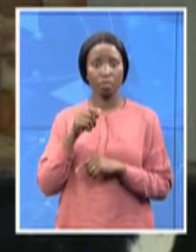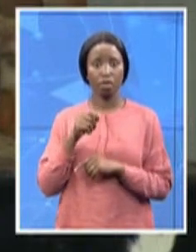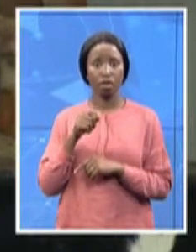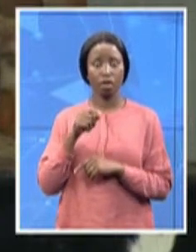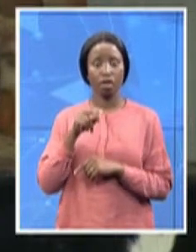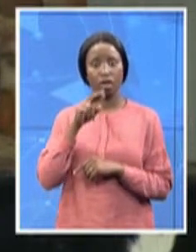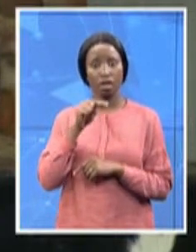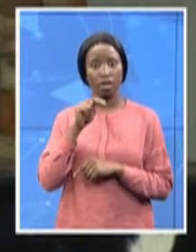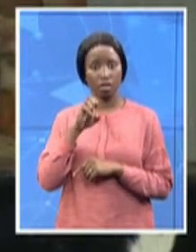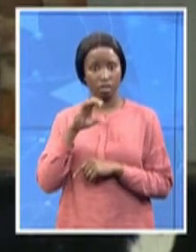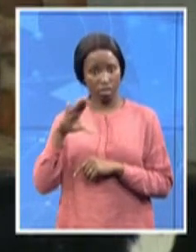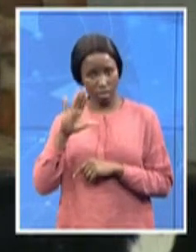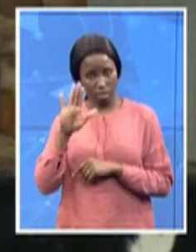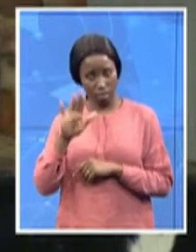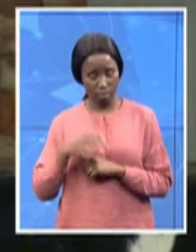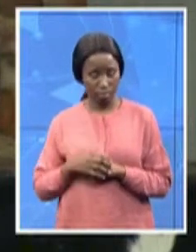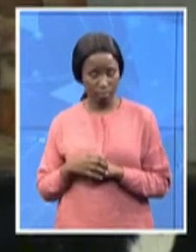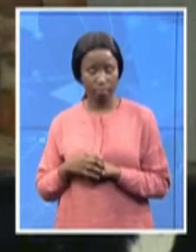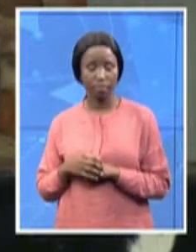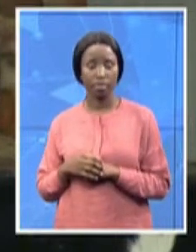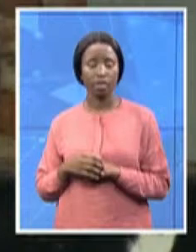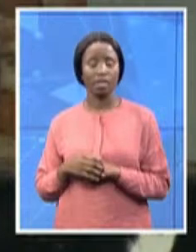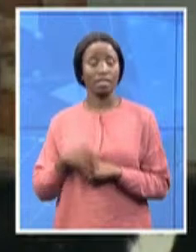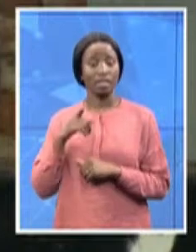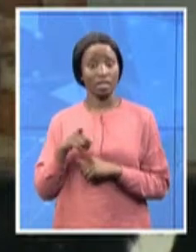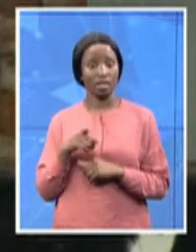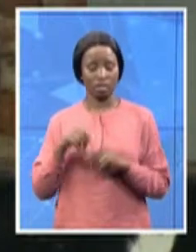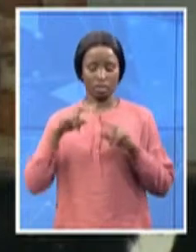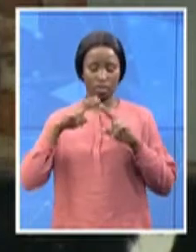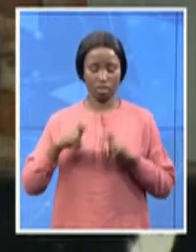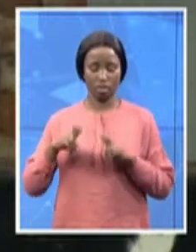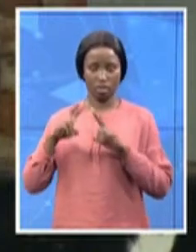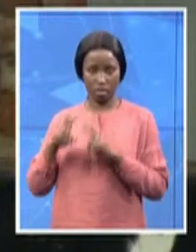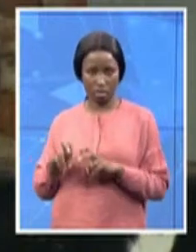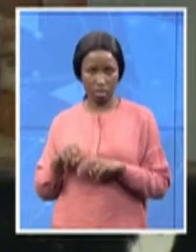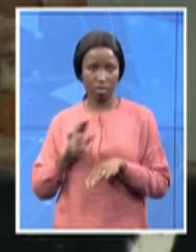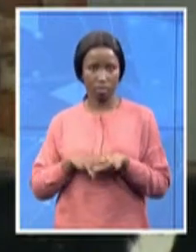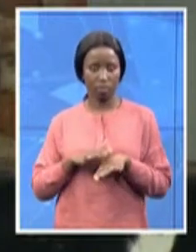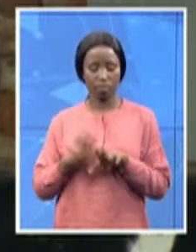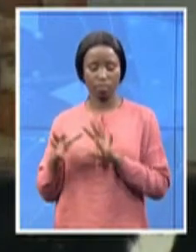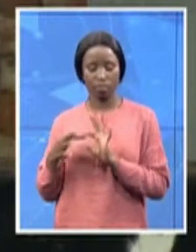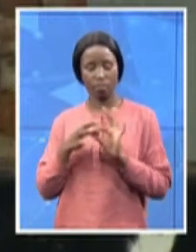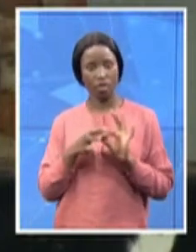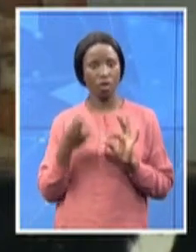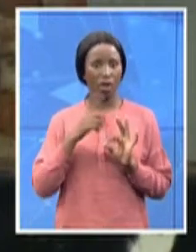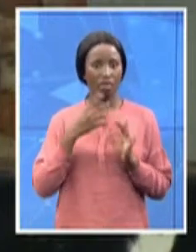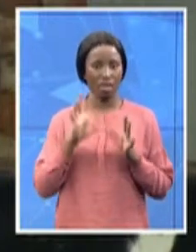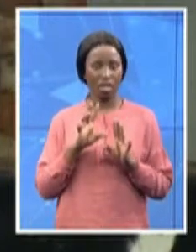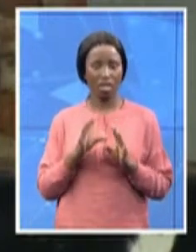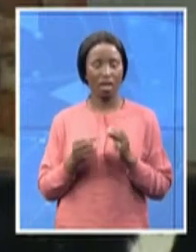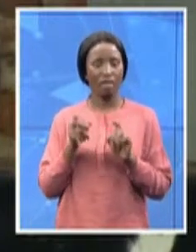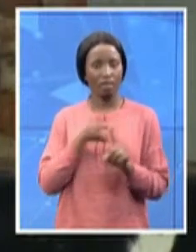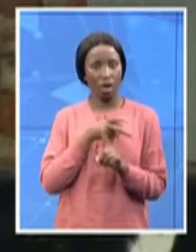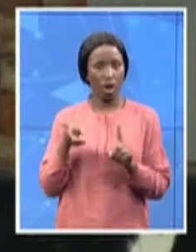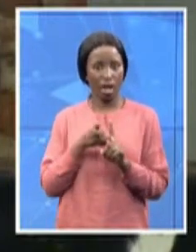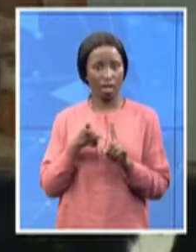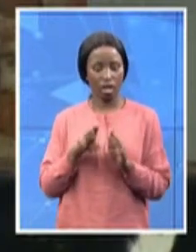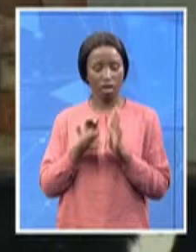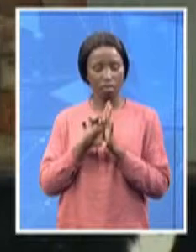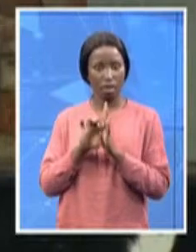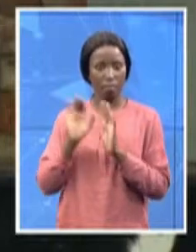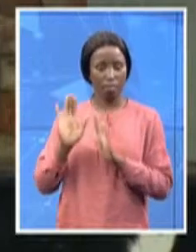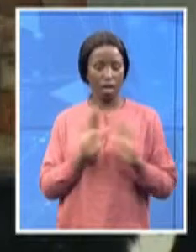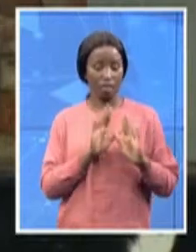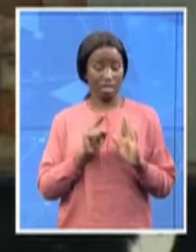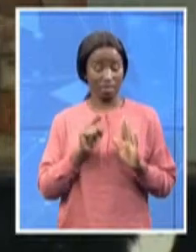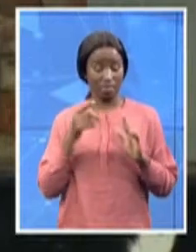in investigating complaints relating to violations of the Code are set out in Sections 3 and 4 of